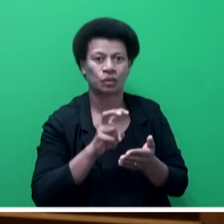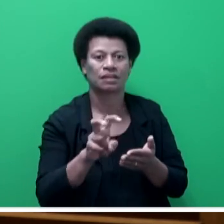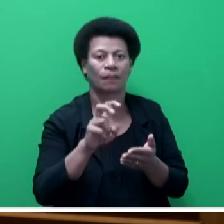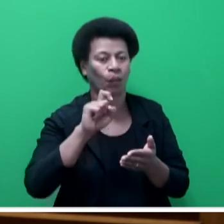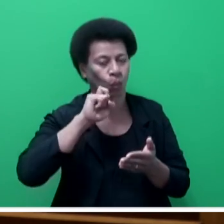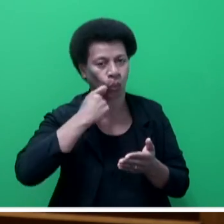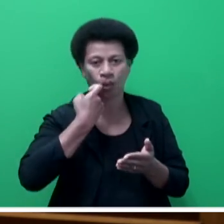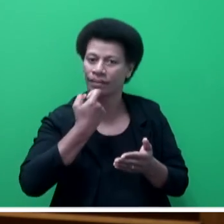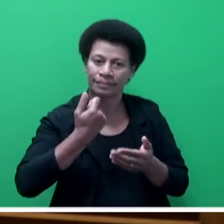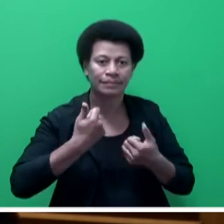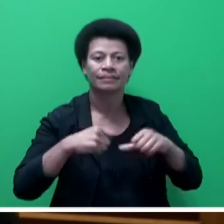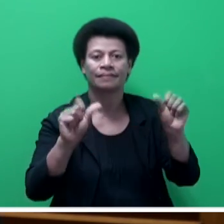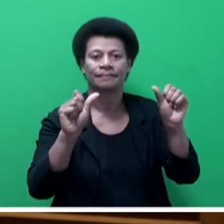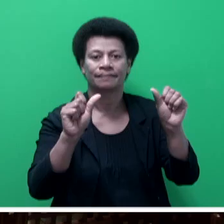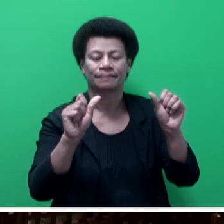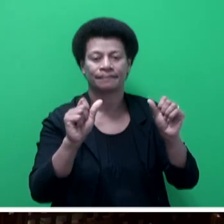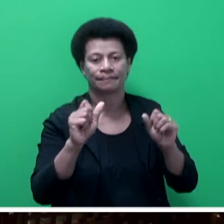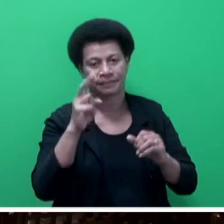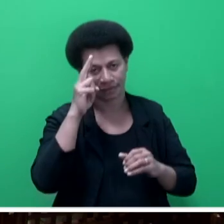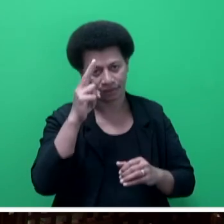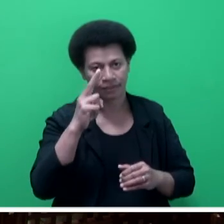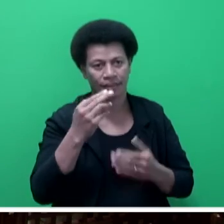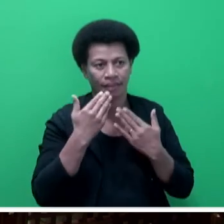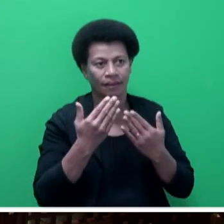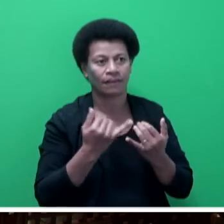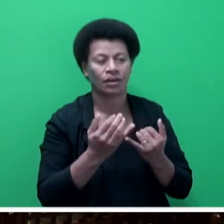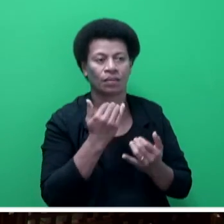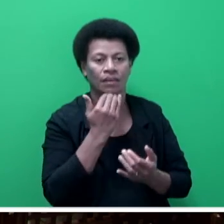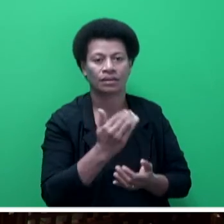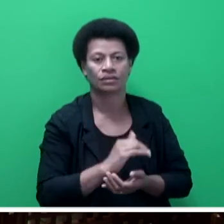Thank you very much. I thank the Honourable Minister.